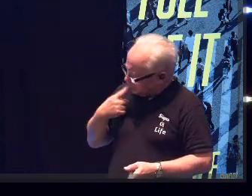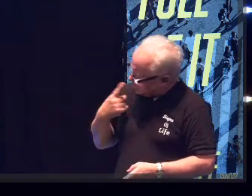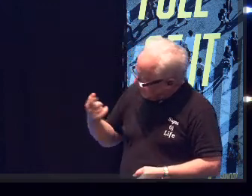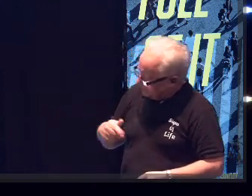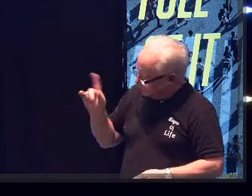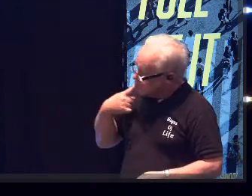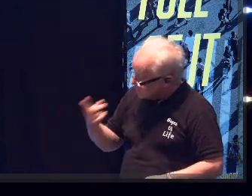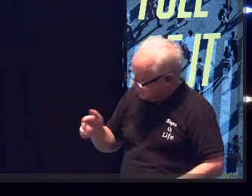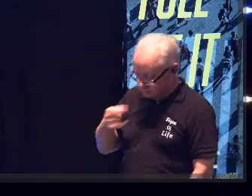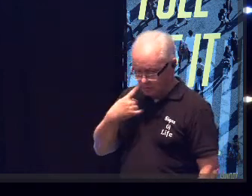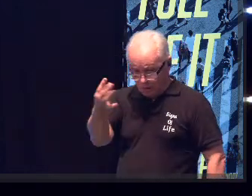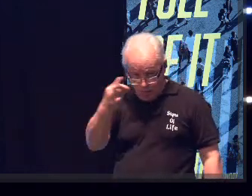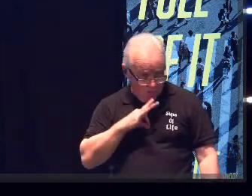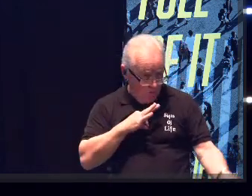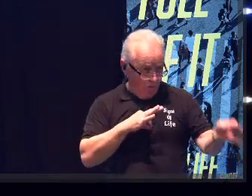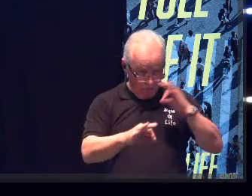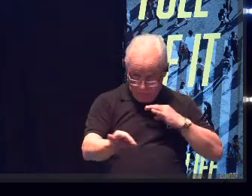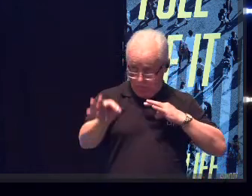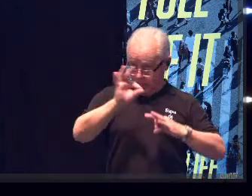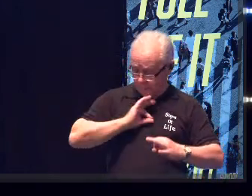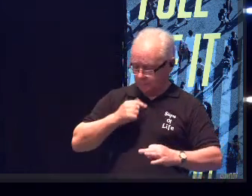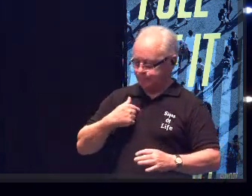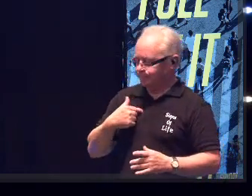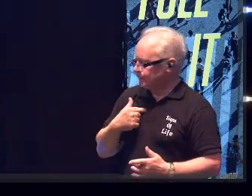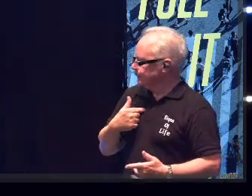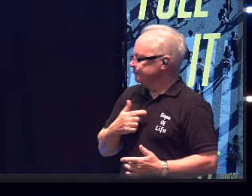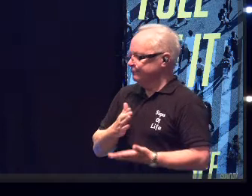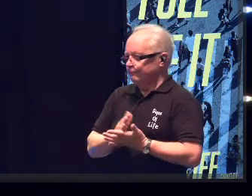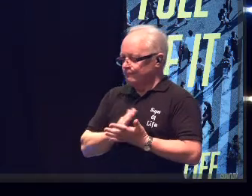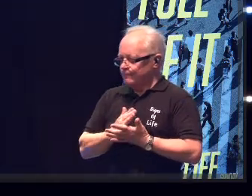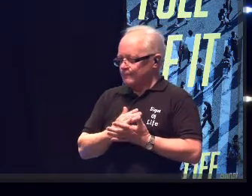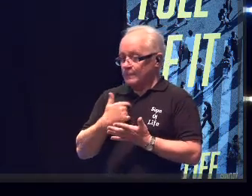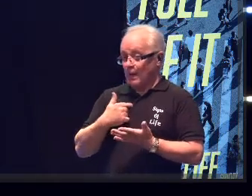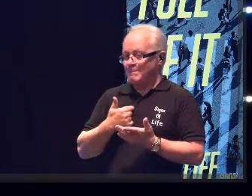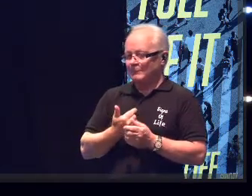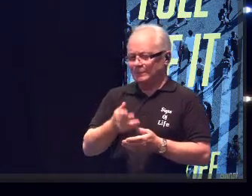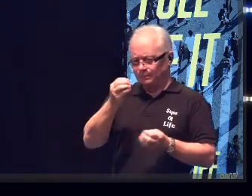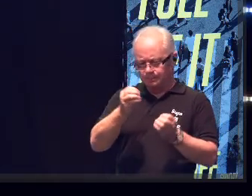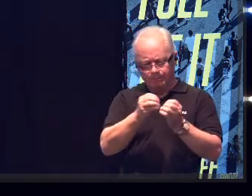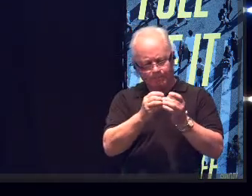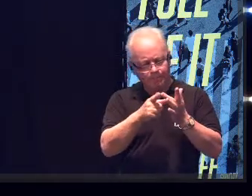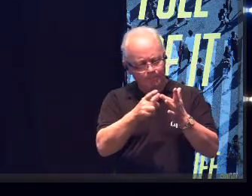where we either choose to be called a bigot or we choose to